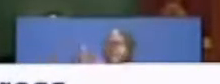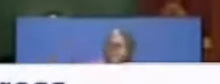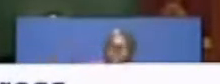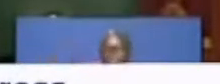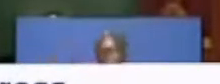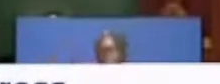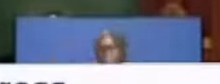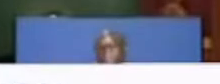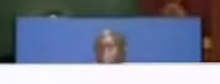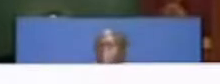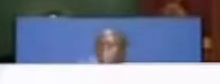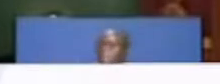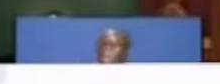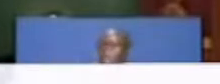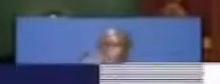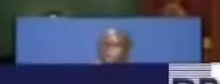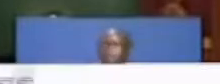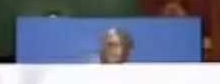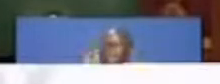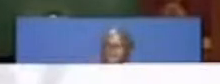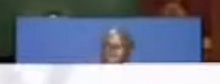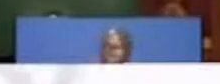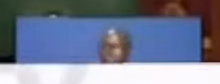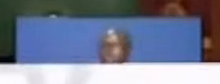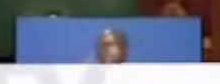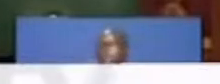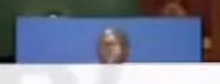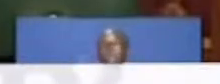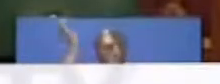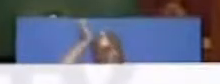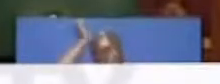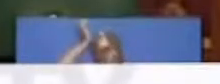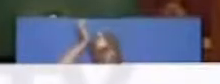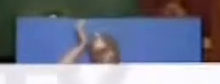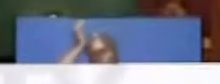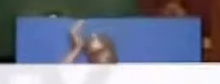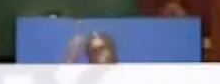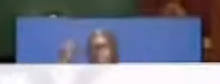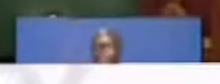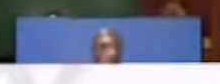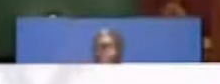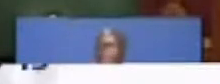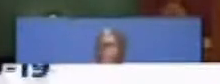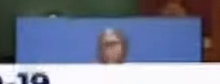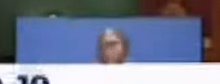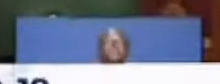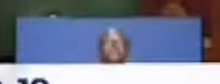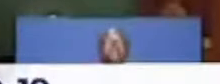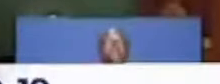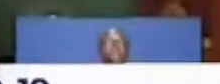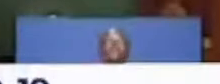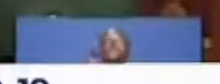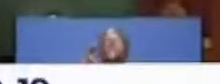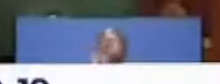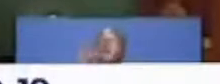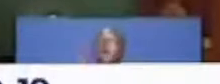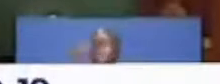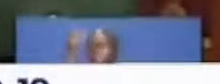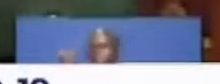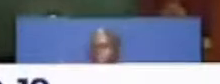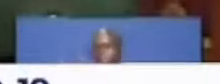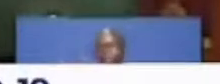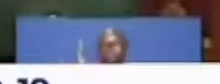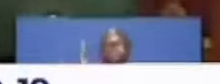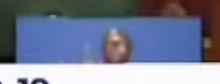by road from Kisumu or Eldoret to Uganda took 72 hours because of the long queues at the Malaba